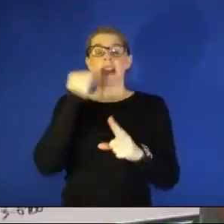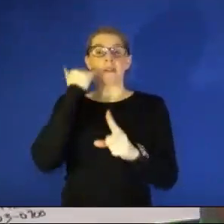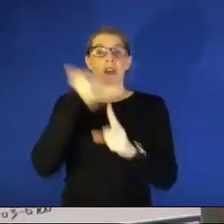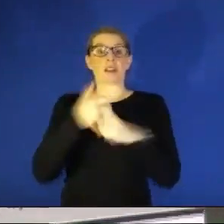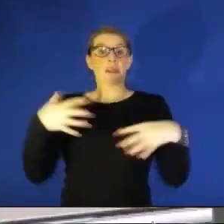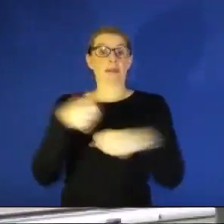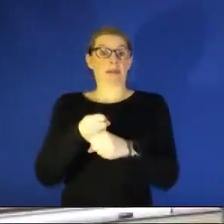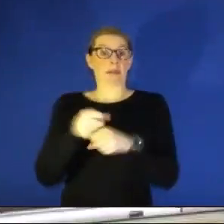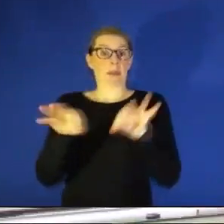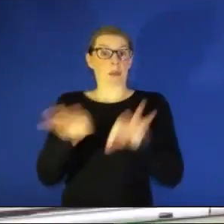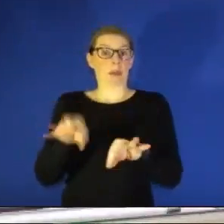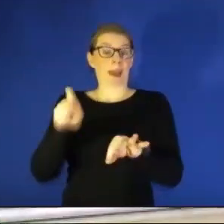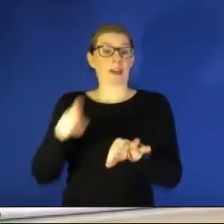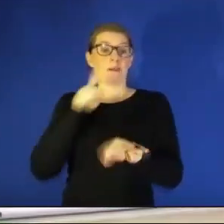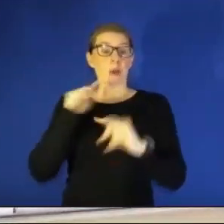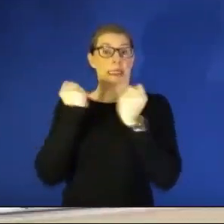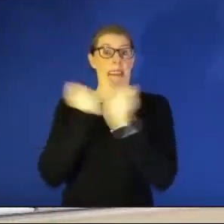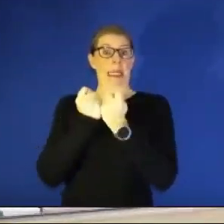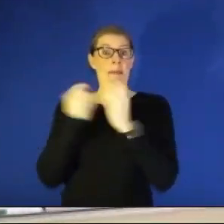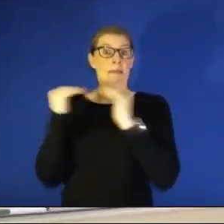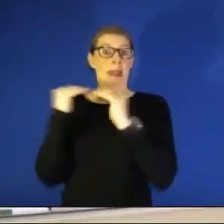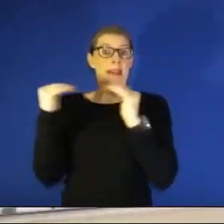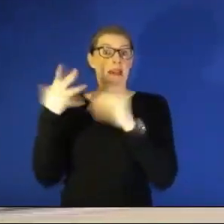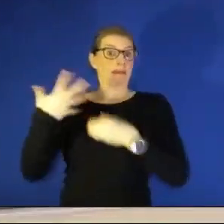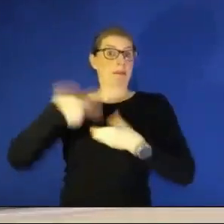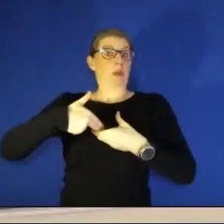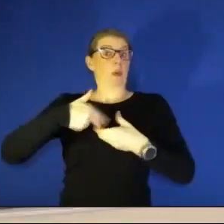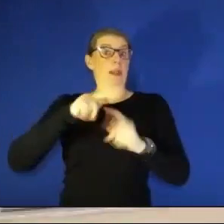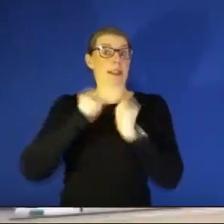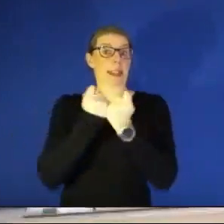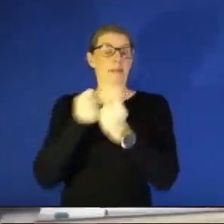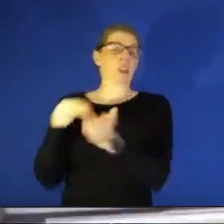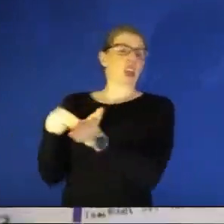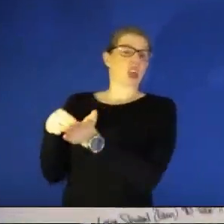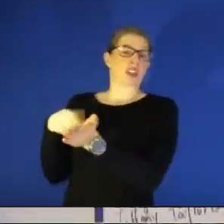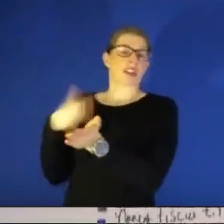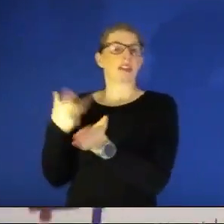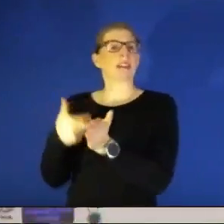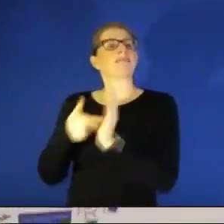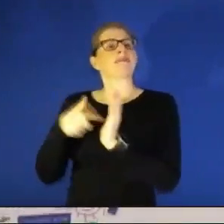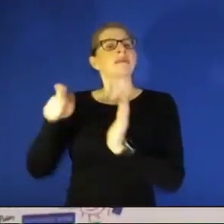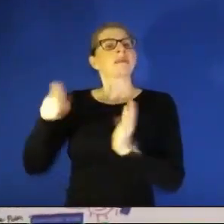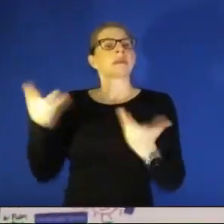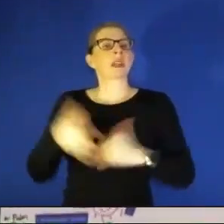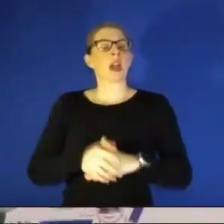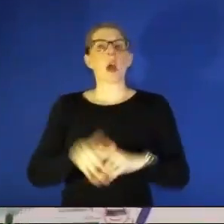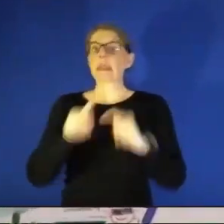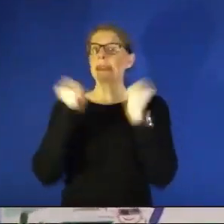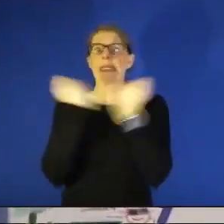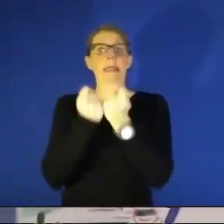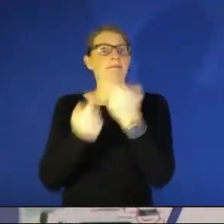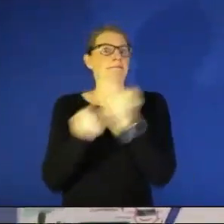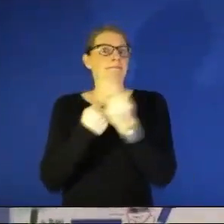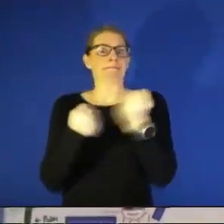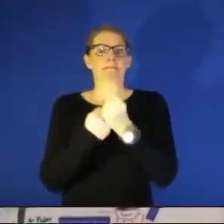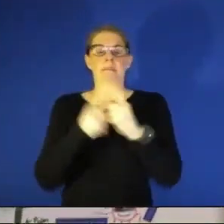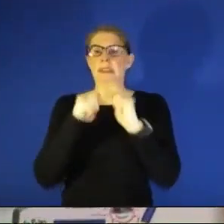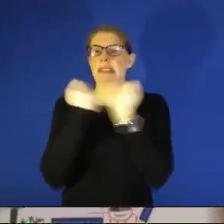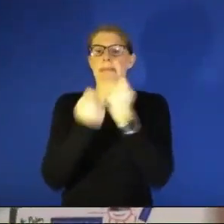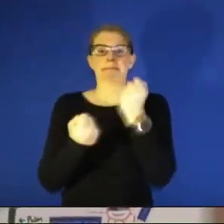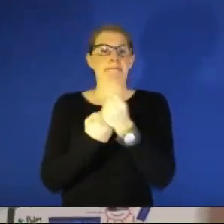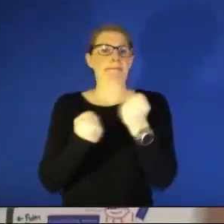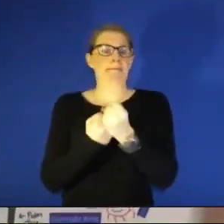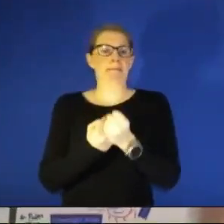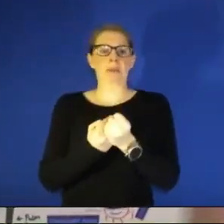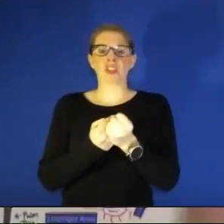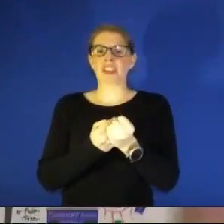that you're looking for here to join your team as nurses, what does it take? Oh, it's team player, right? So it's a team player ready to roll with the punches.